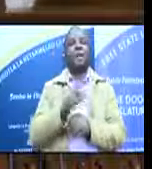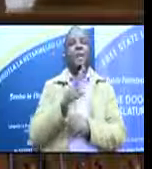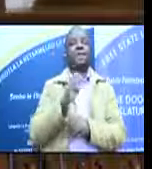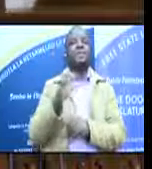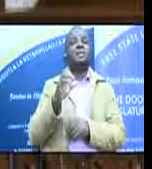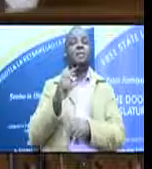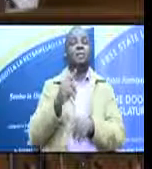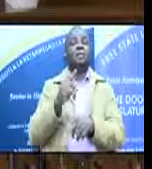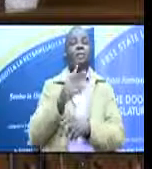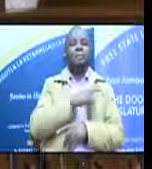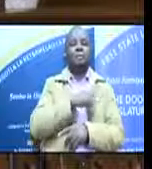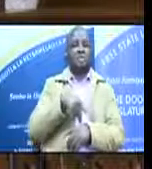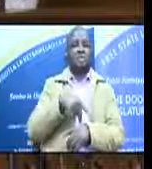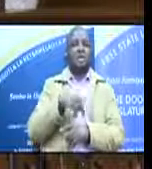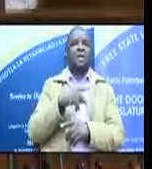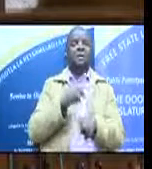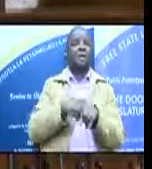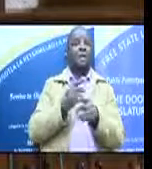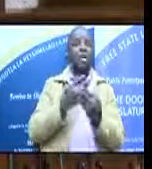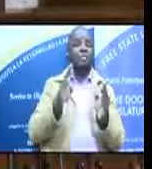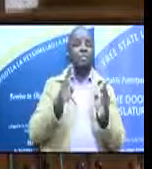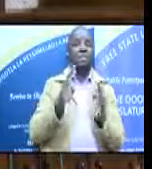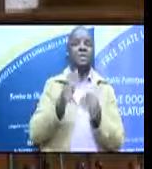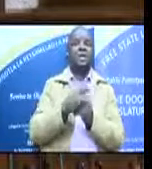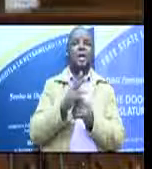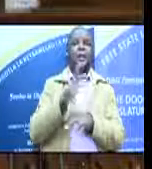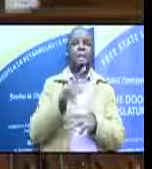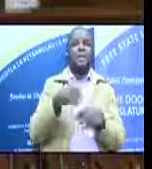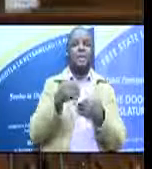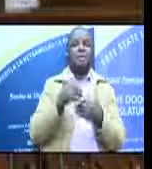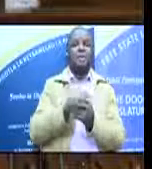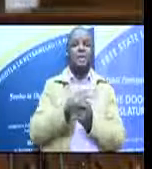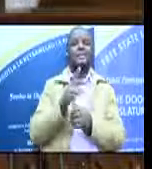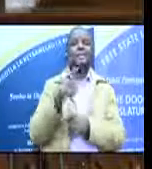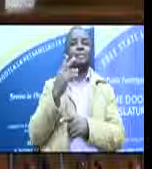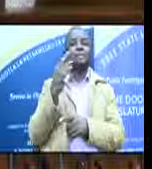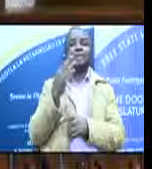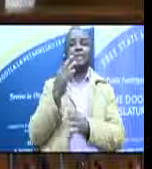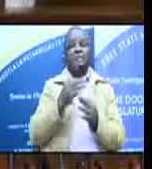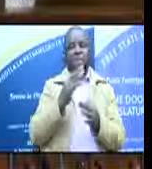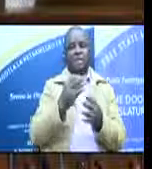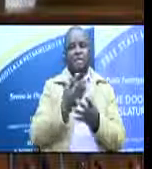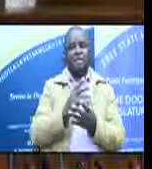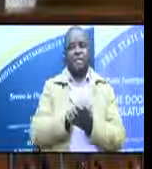her State of Province address, SOPA, has